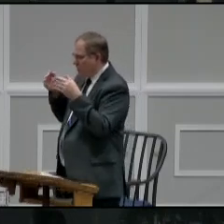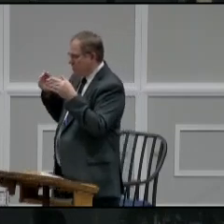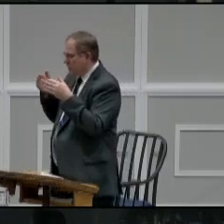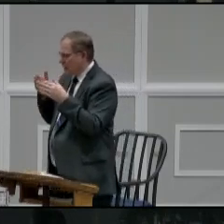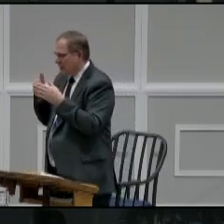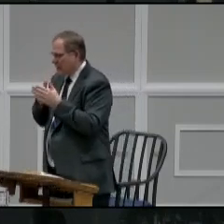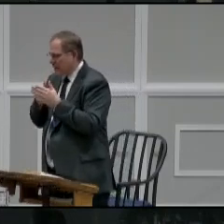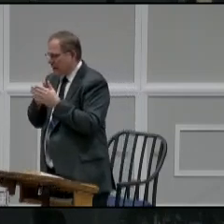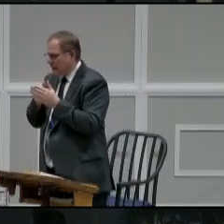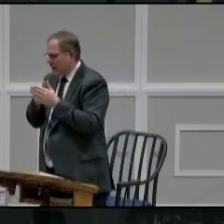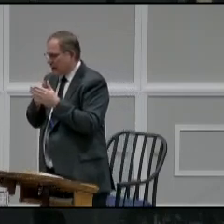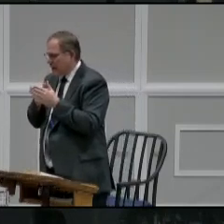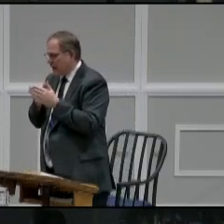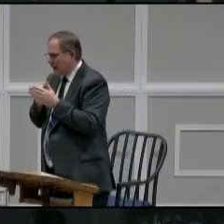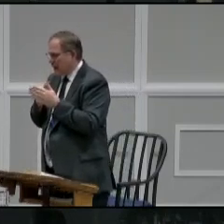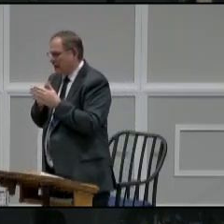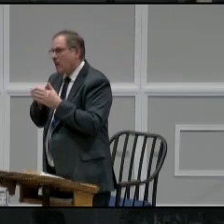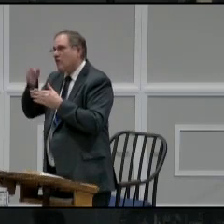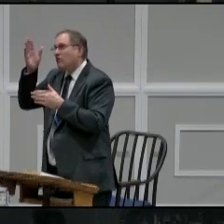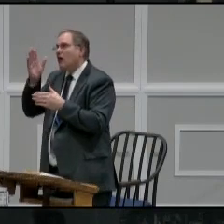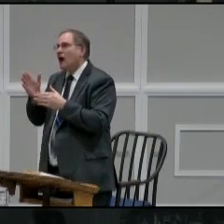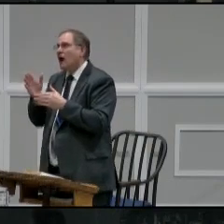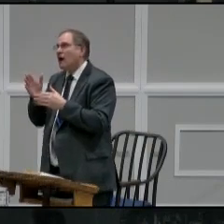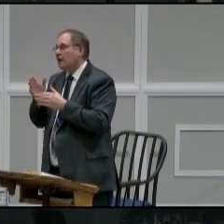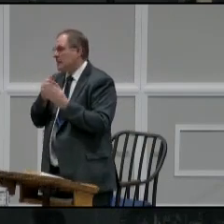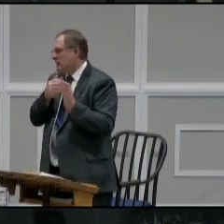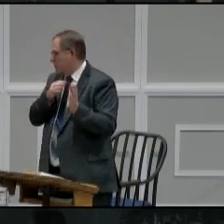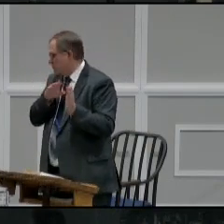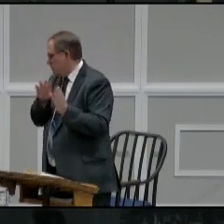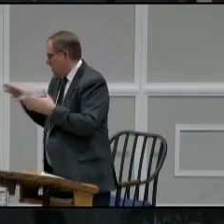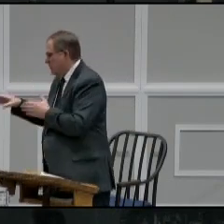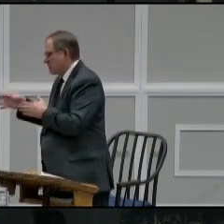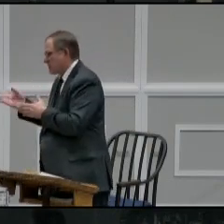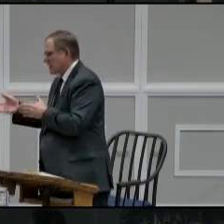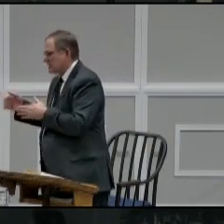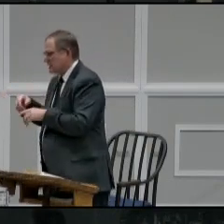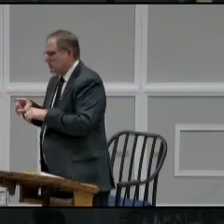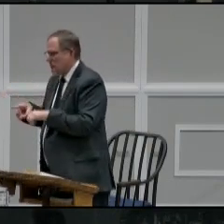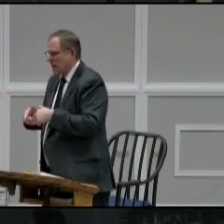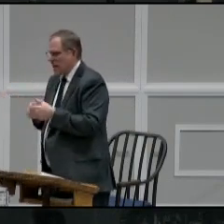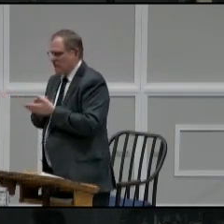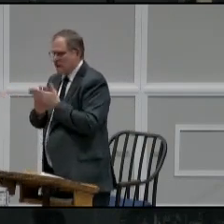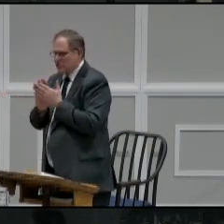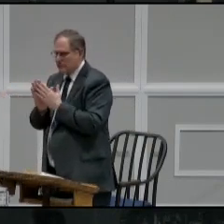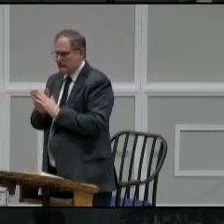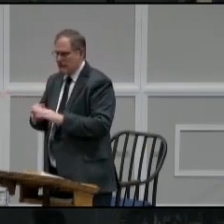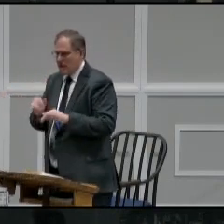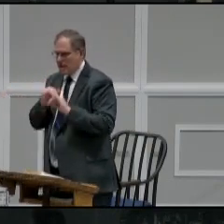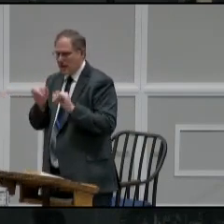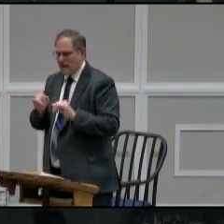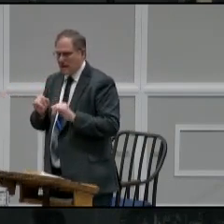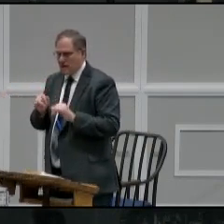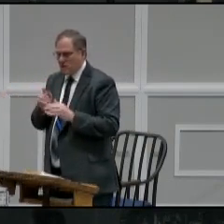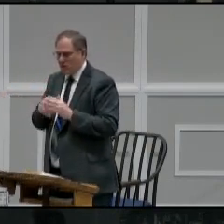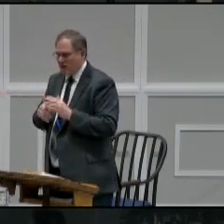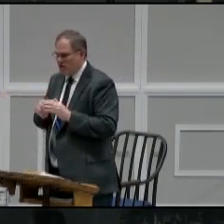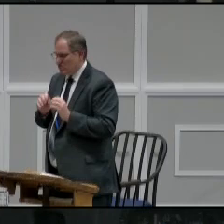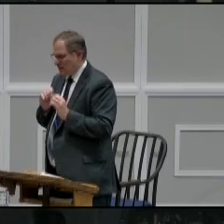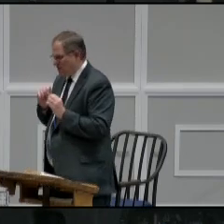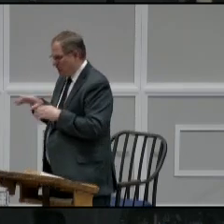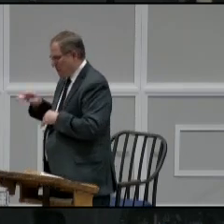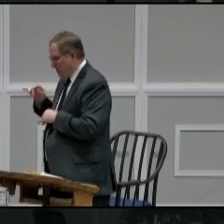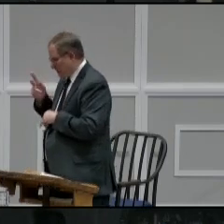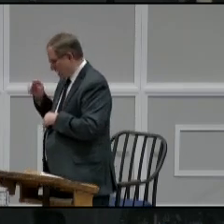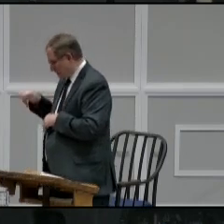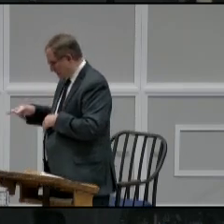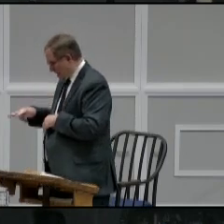about our idols. Start doing some things that people look at you and say, what? Got rid of your TV? What?